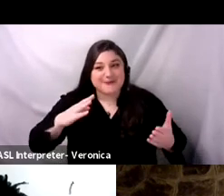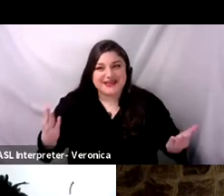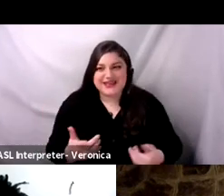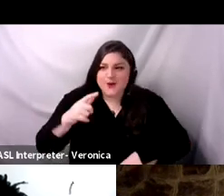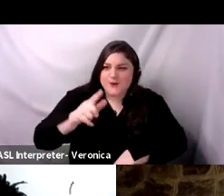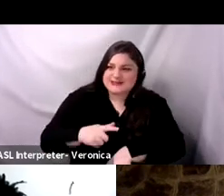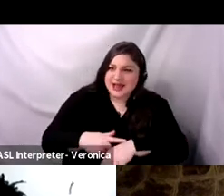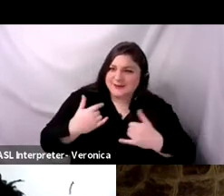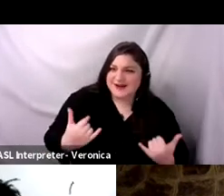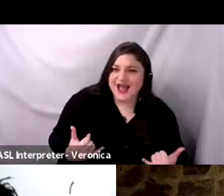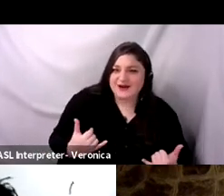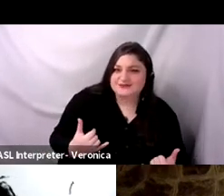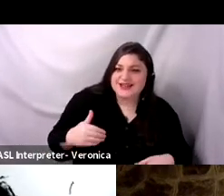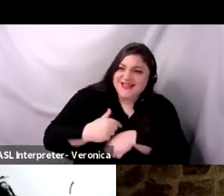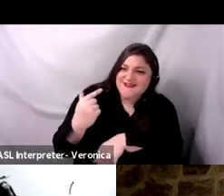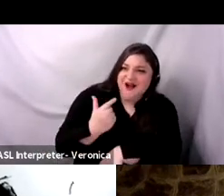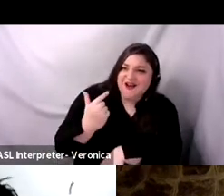now in Ghana?